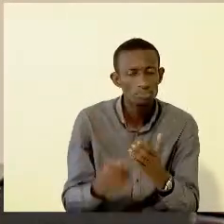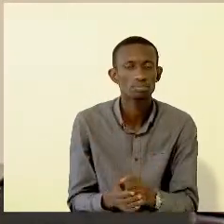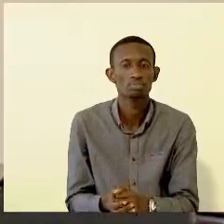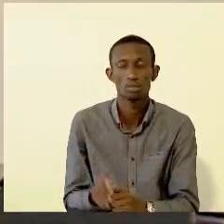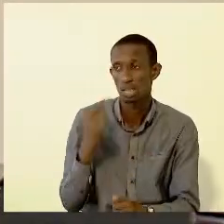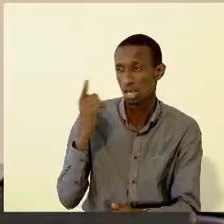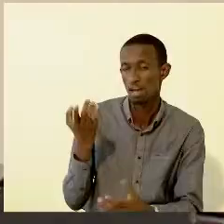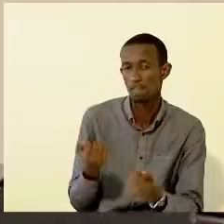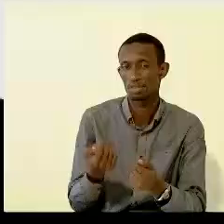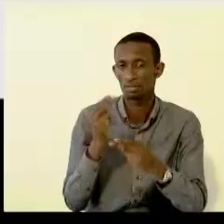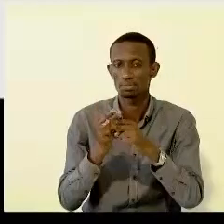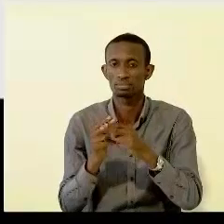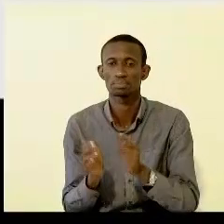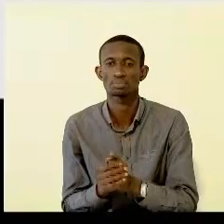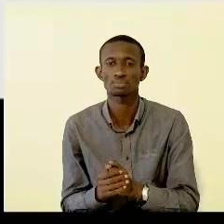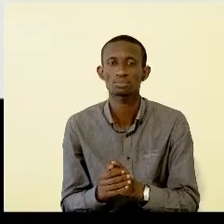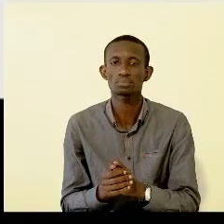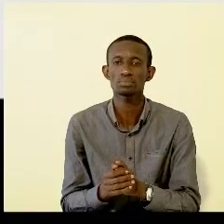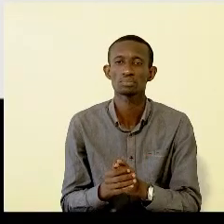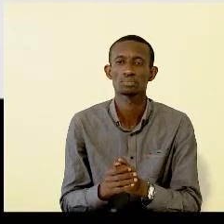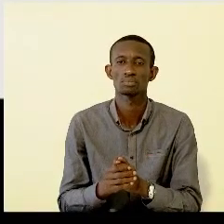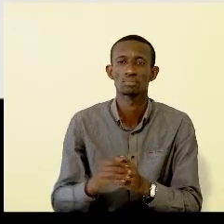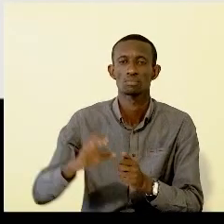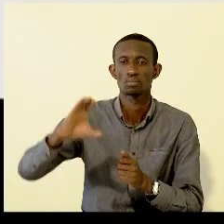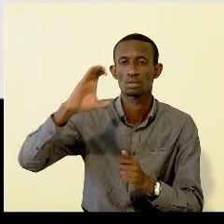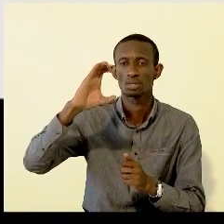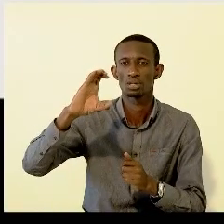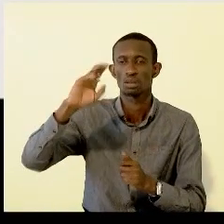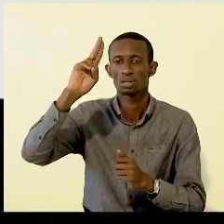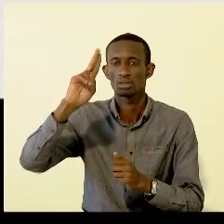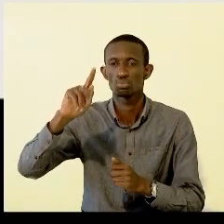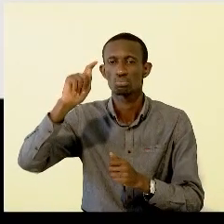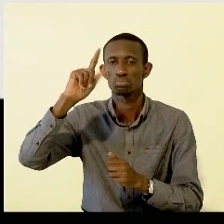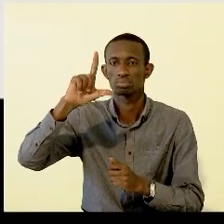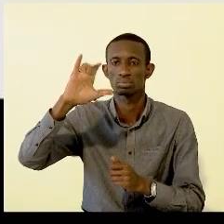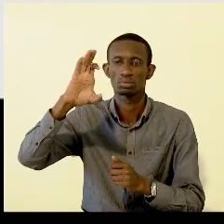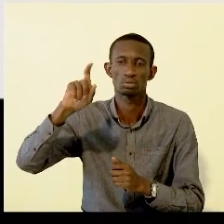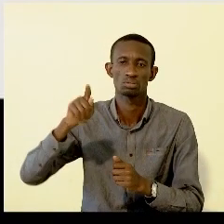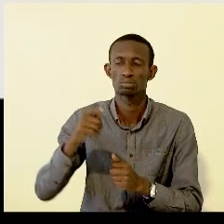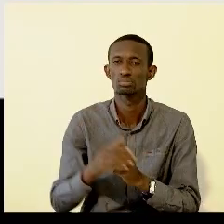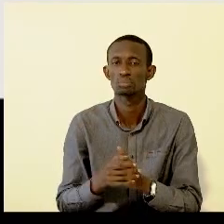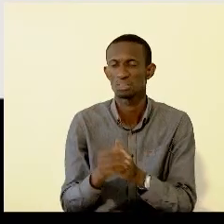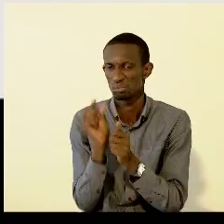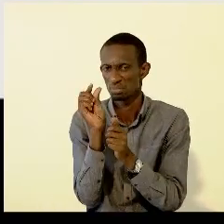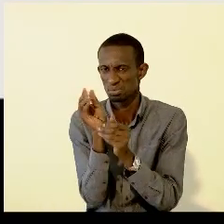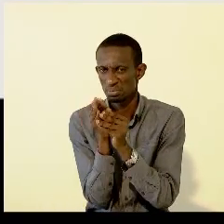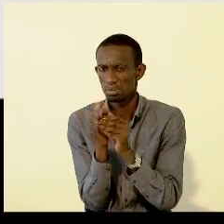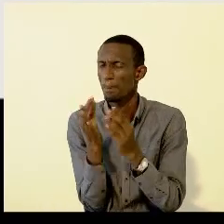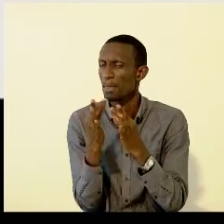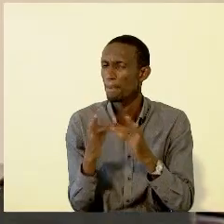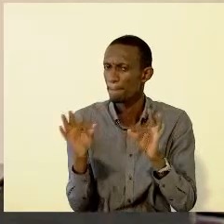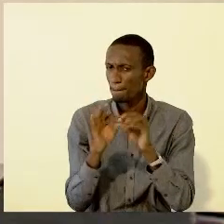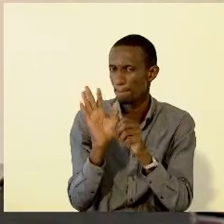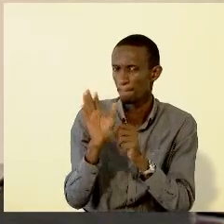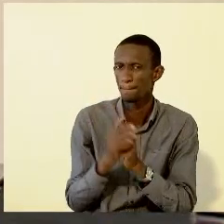we call cuticle. Cuticle is very thick, and its function is to prevent